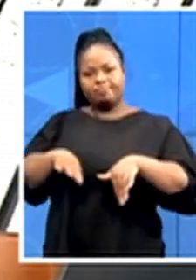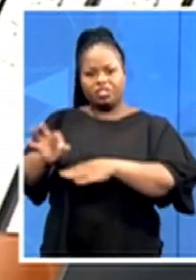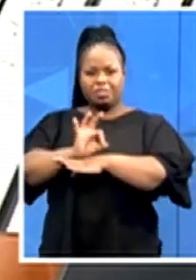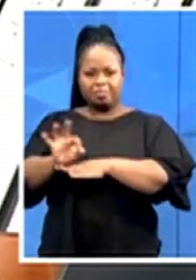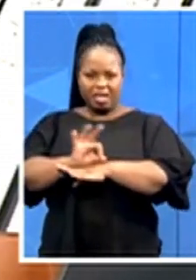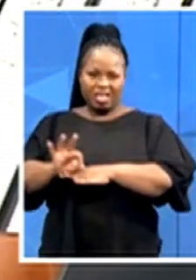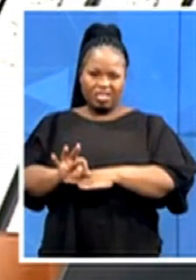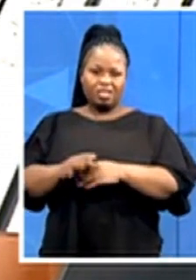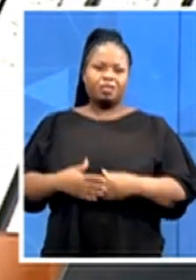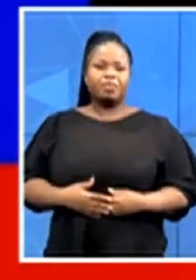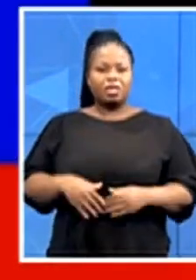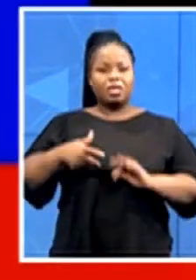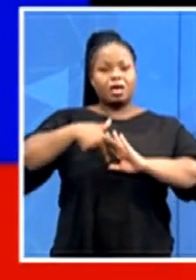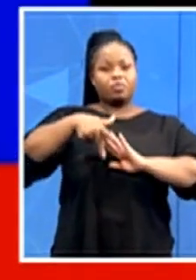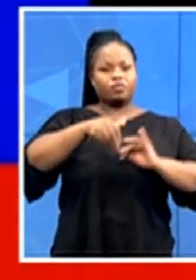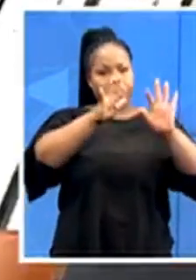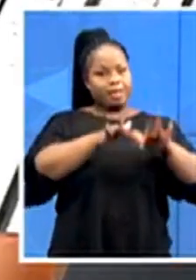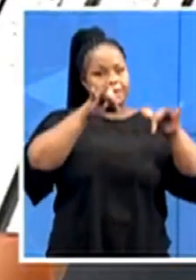Cabinet to address the electricity.